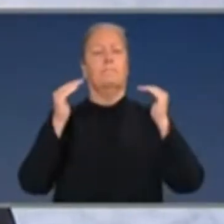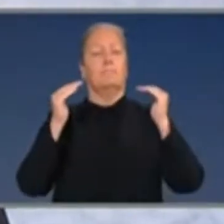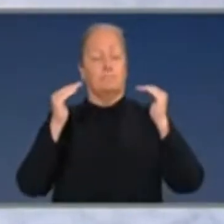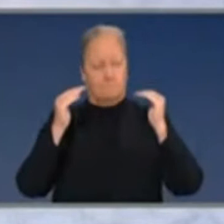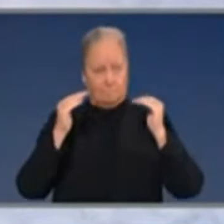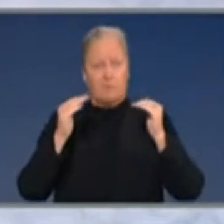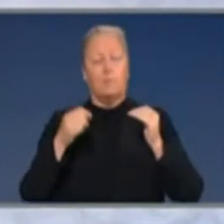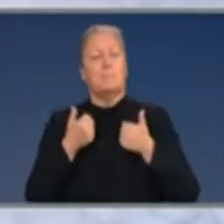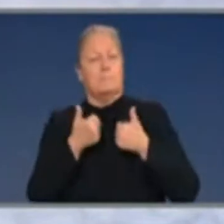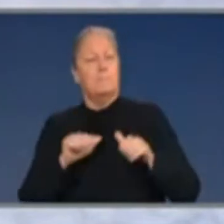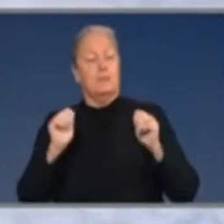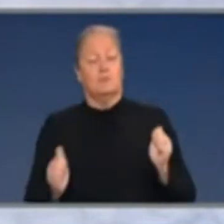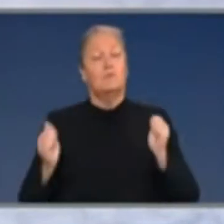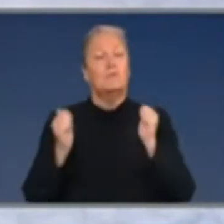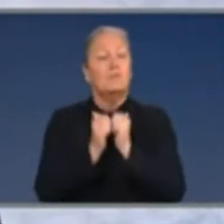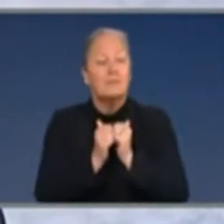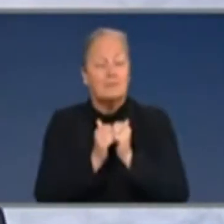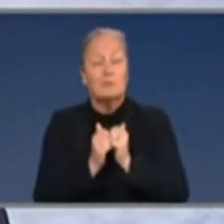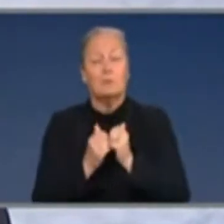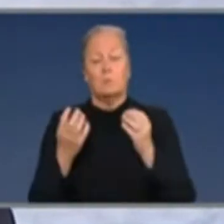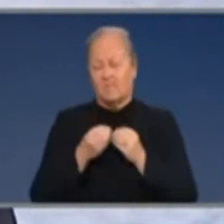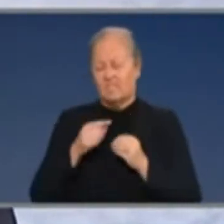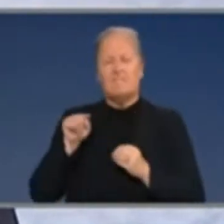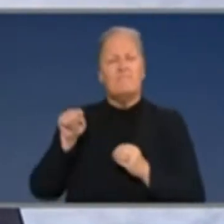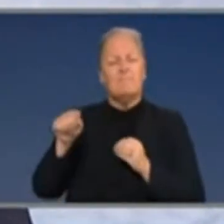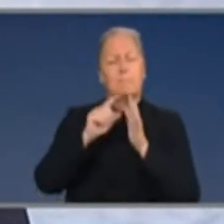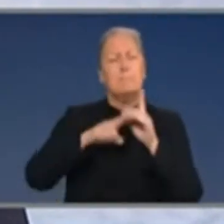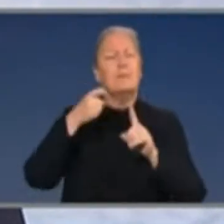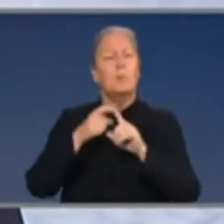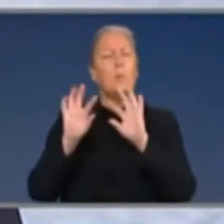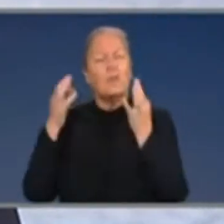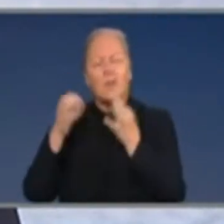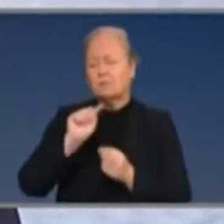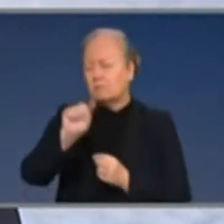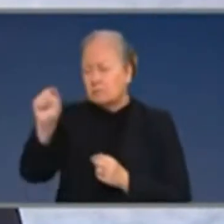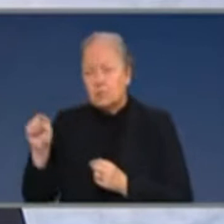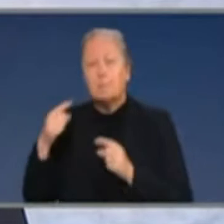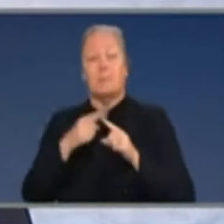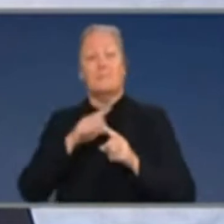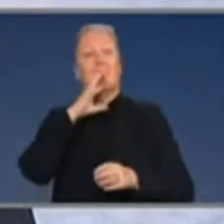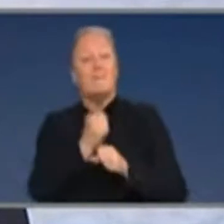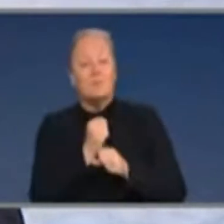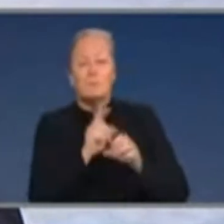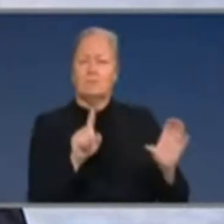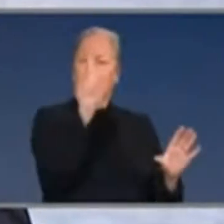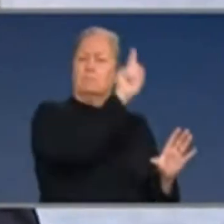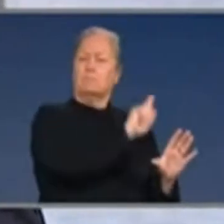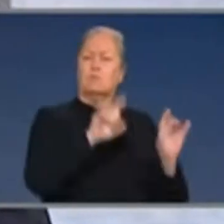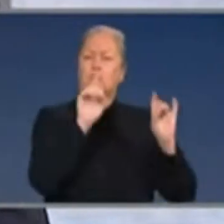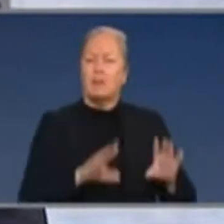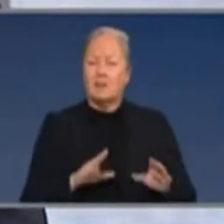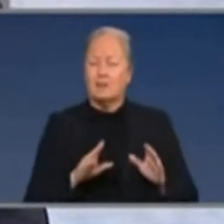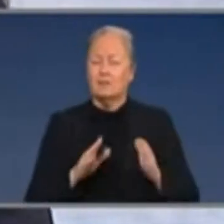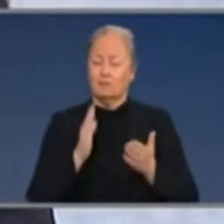historically reached between the group of coalition peaks, the Commonwealth and the states and territories. This is a very significant